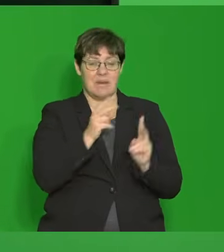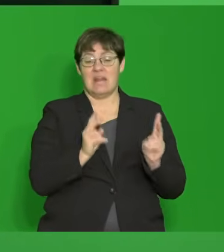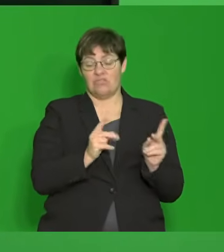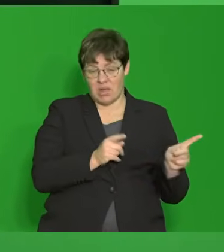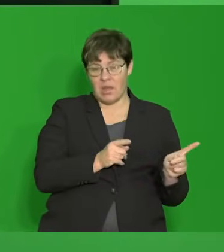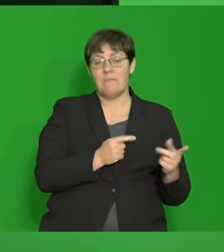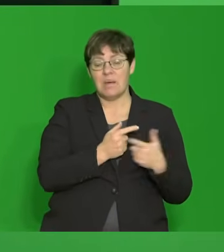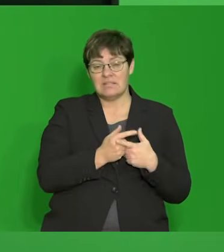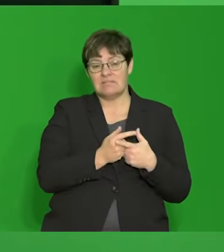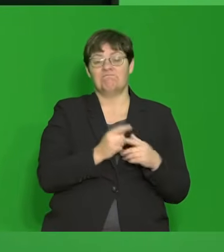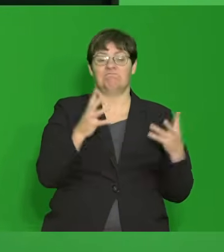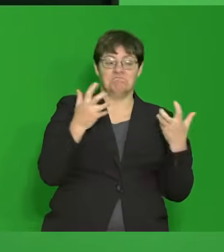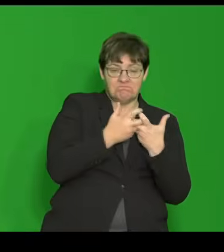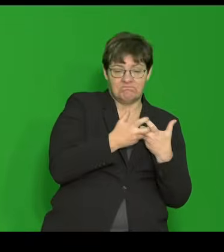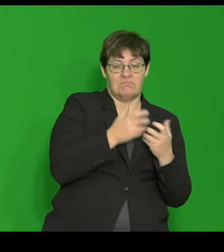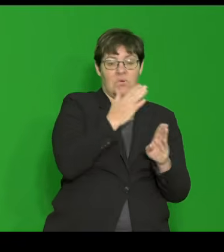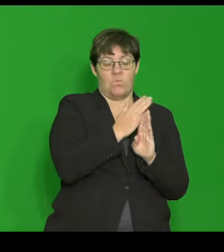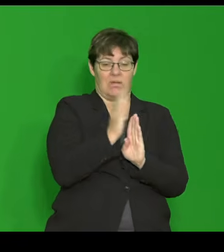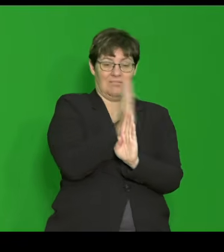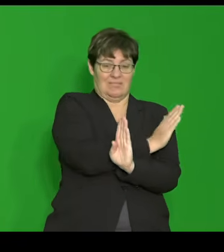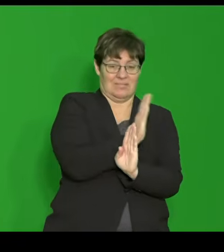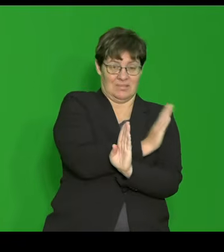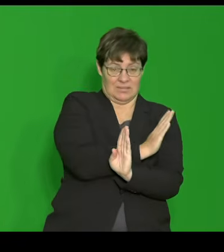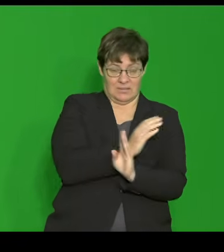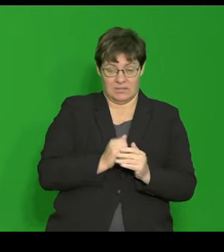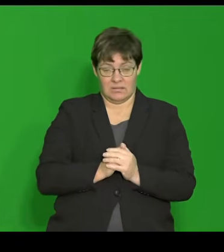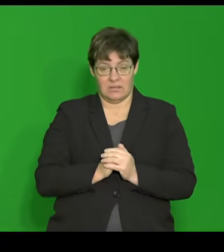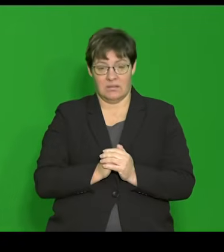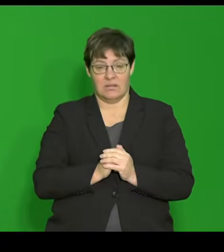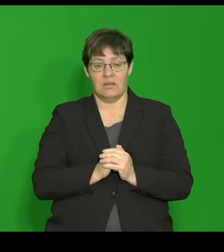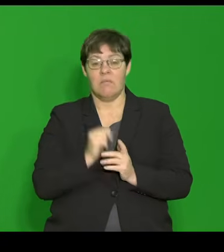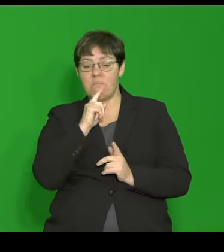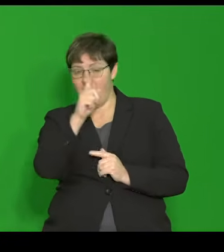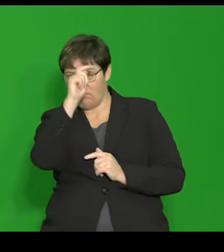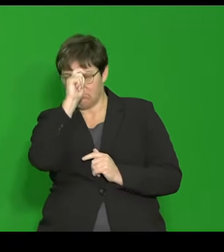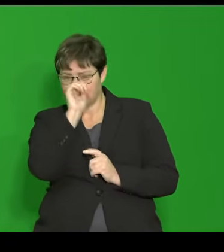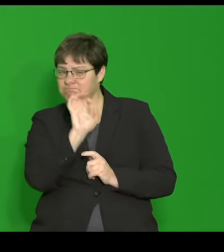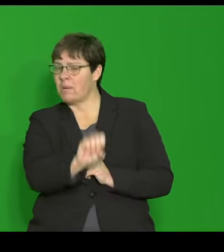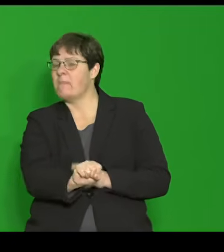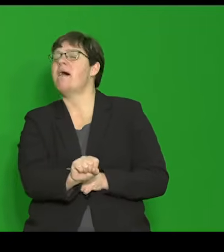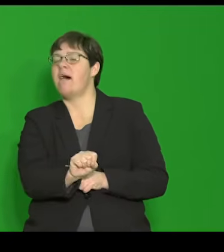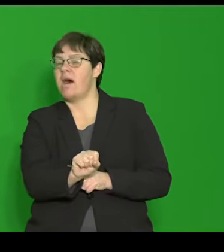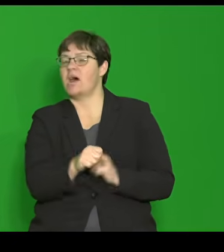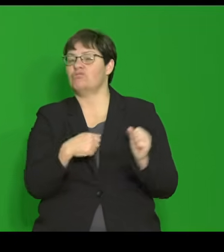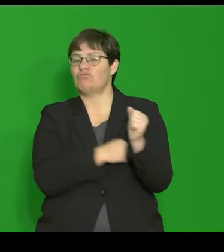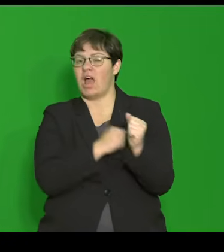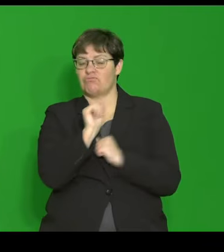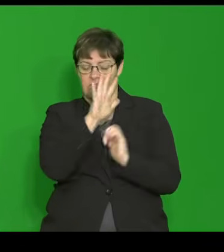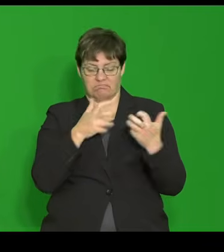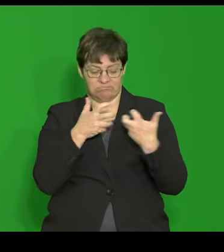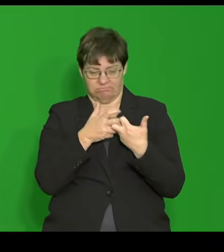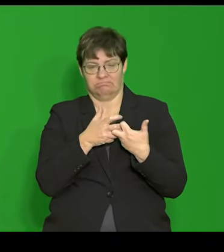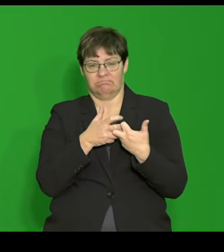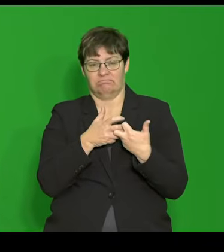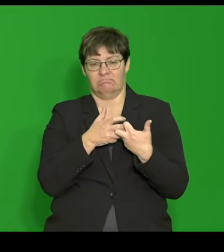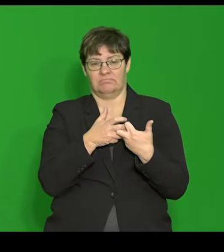has to be an enzyme that functions at an acidic pH. It's important that we recognize how the body has structurally suited